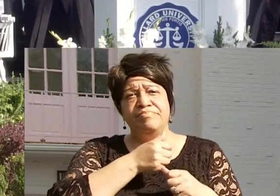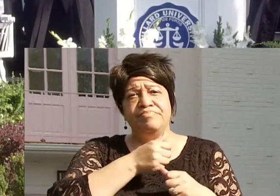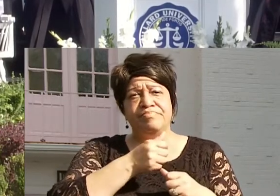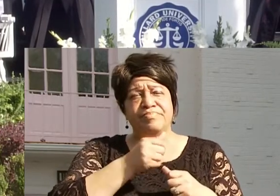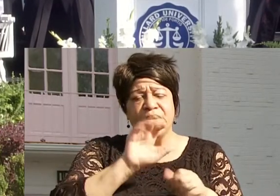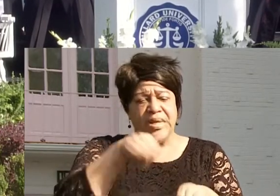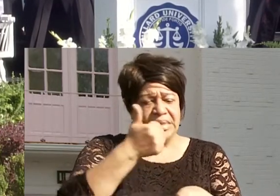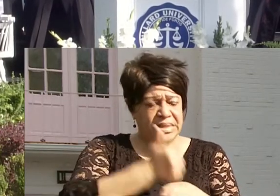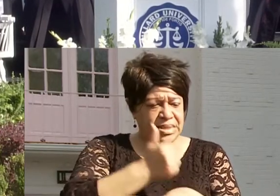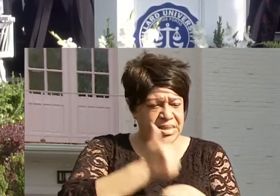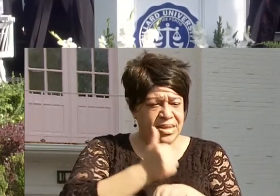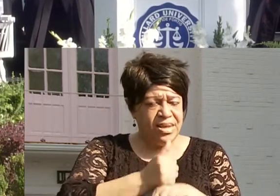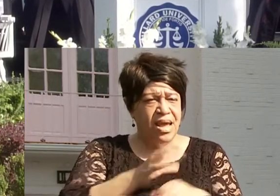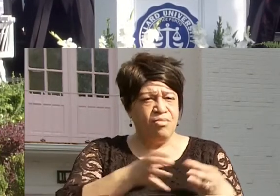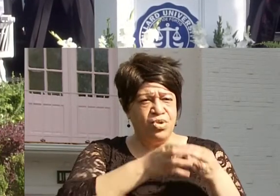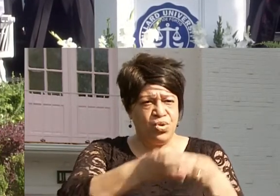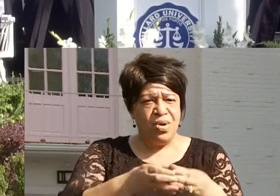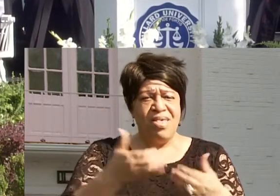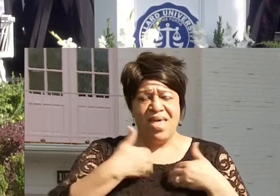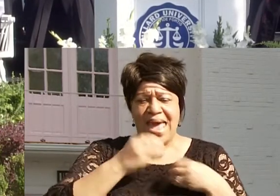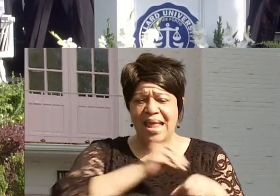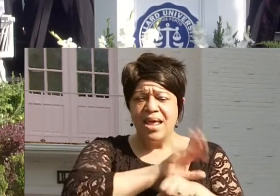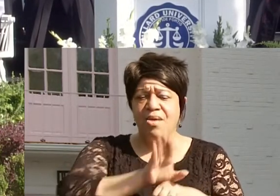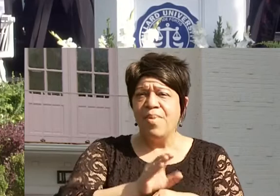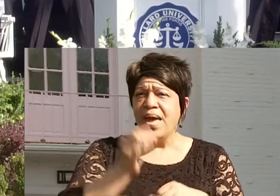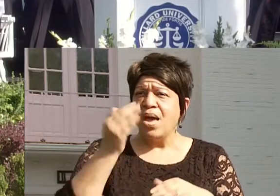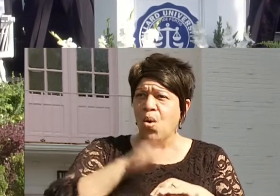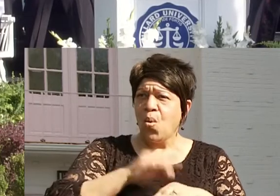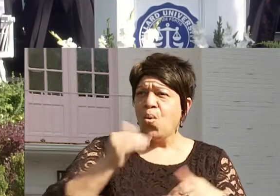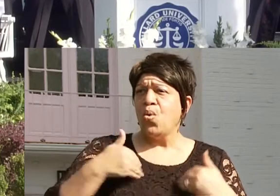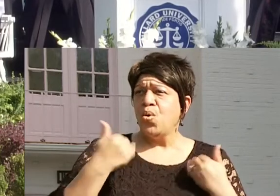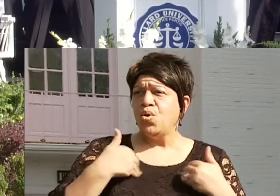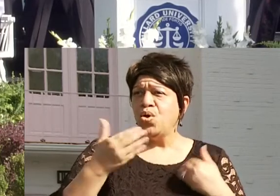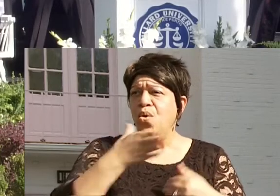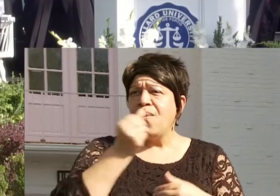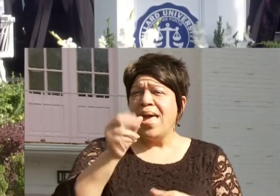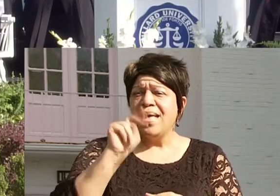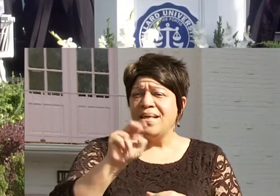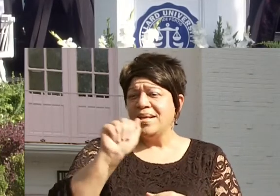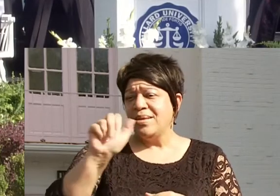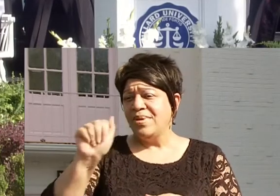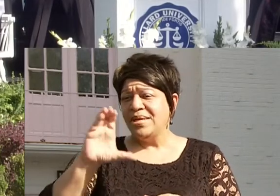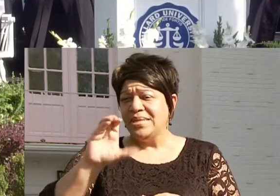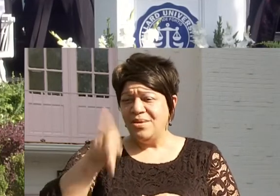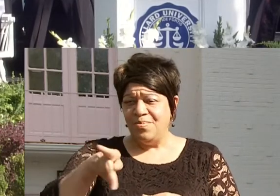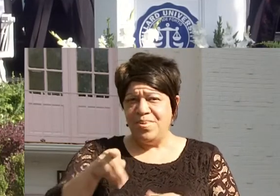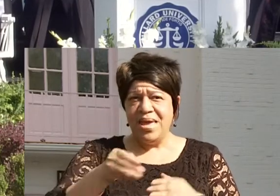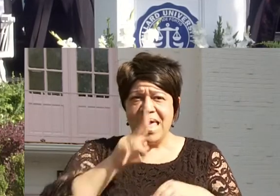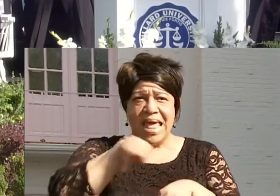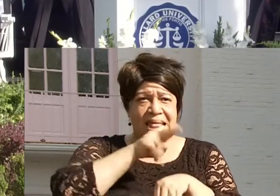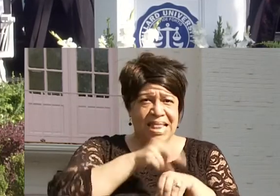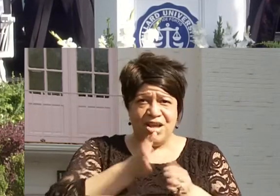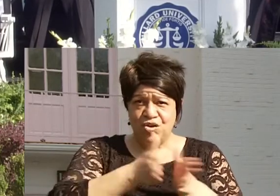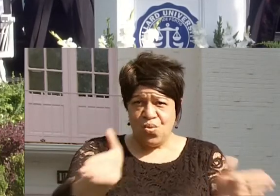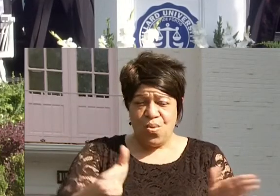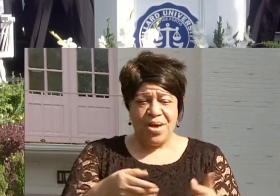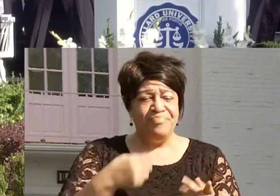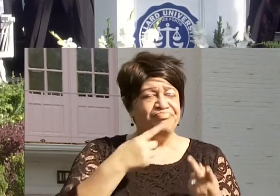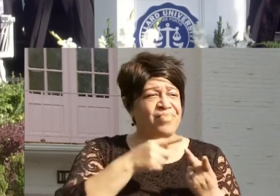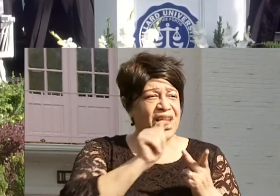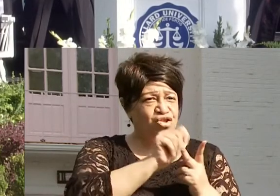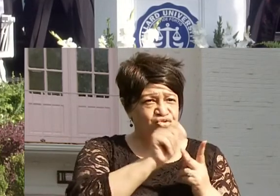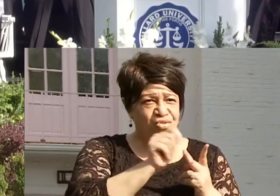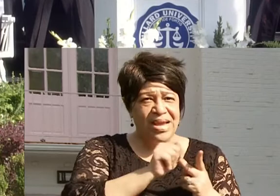social justice issues that had an impact on youth in the NAACP nationwide. Traylon is a member of